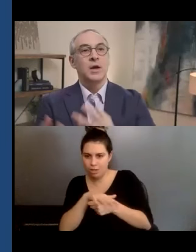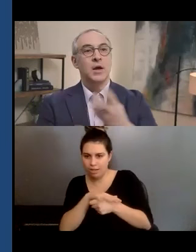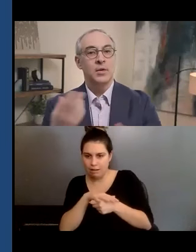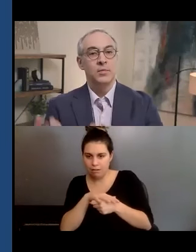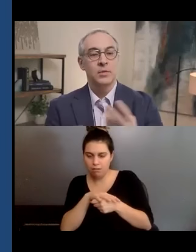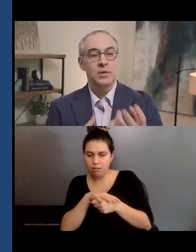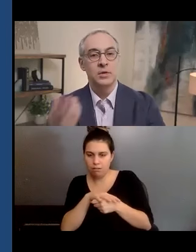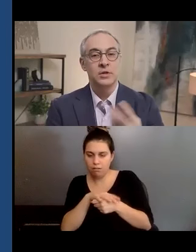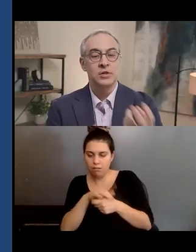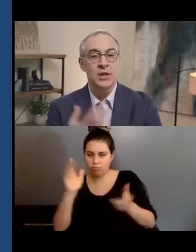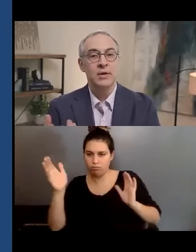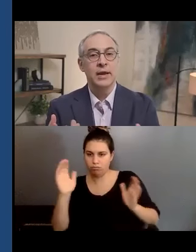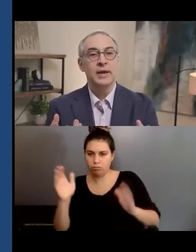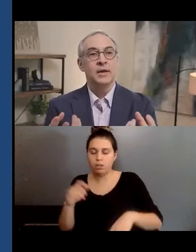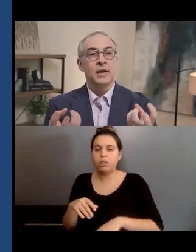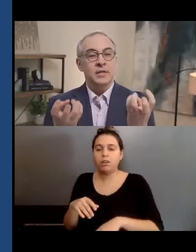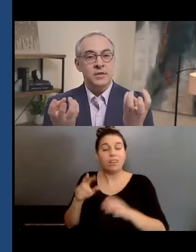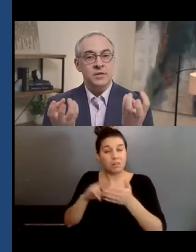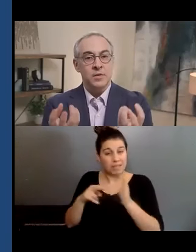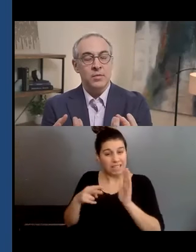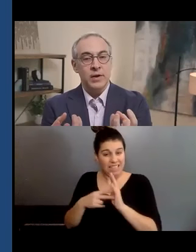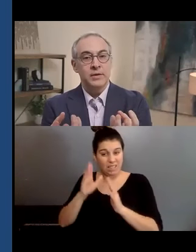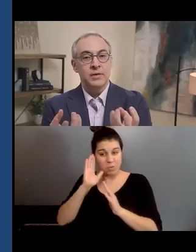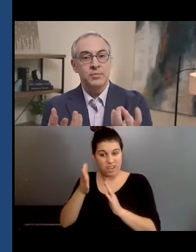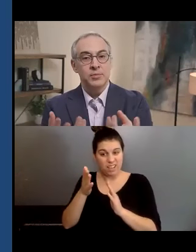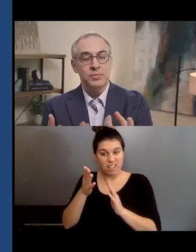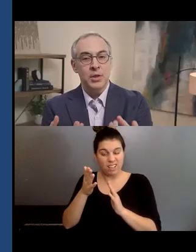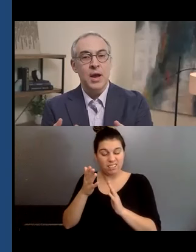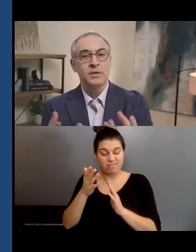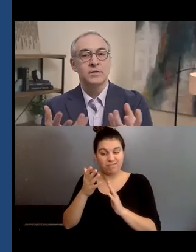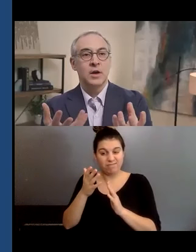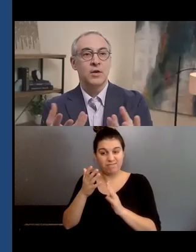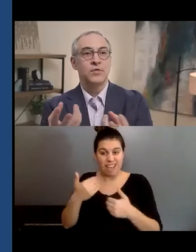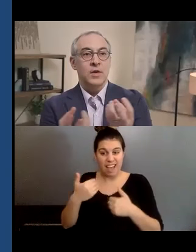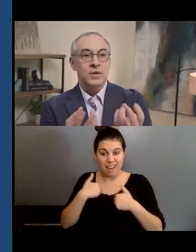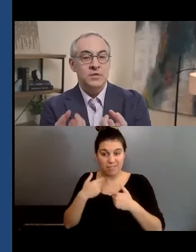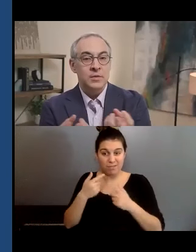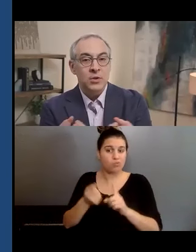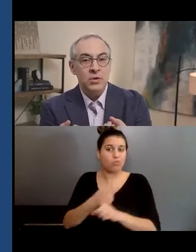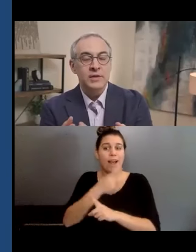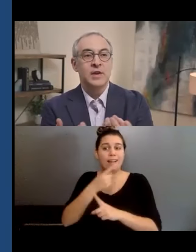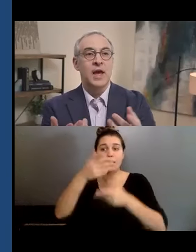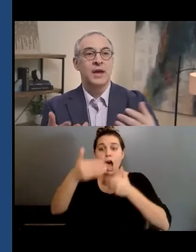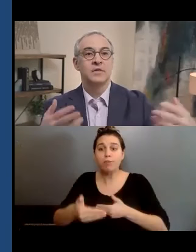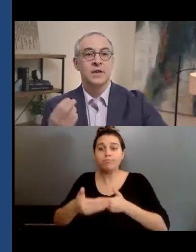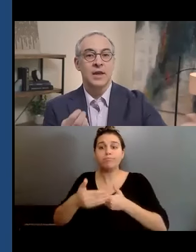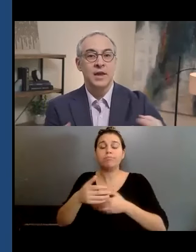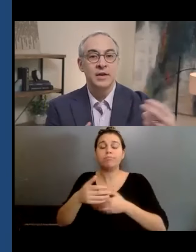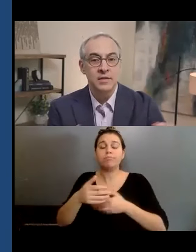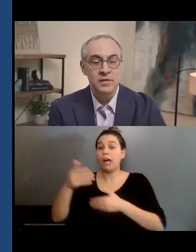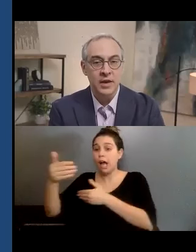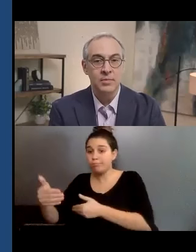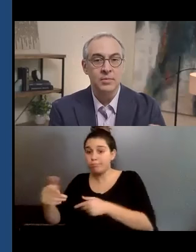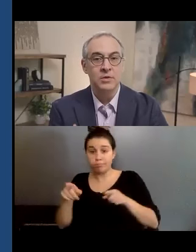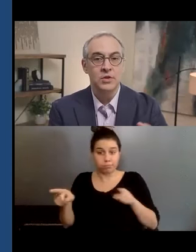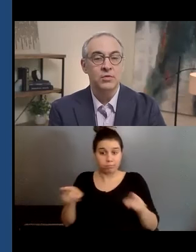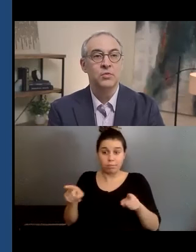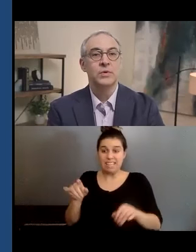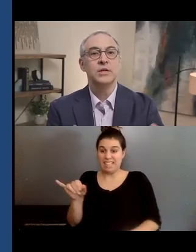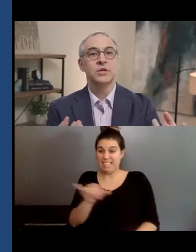will generate these random blocks of similarly sized and in the